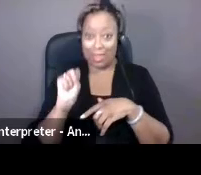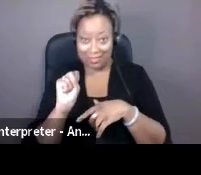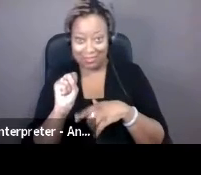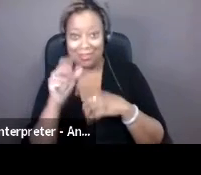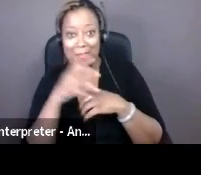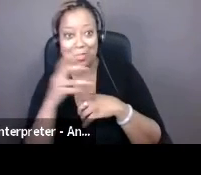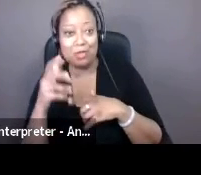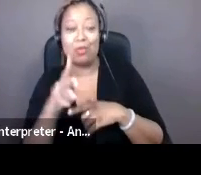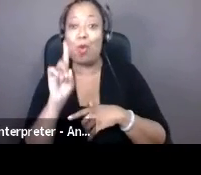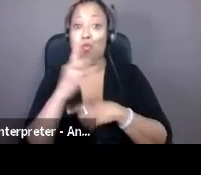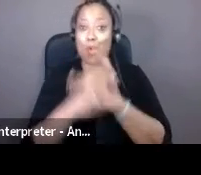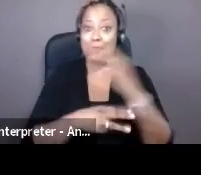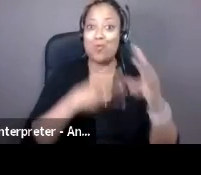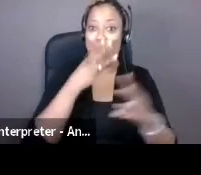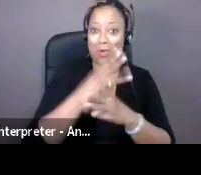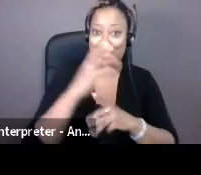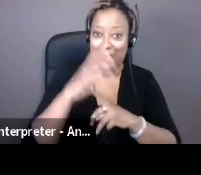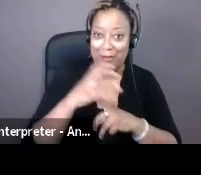championships.